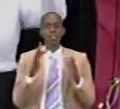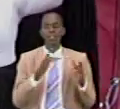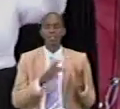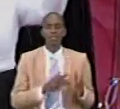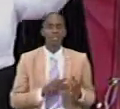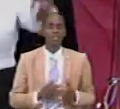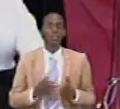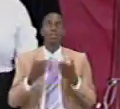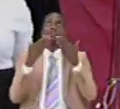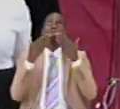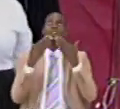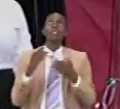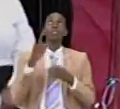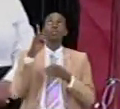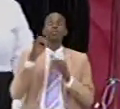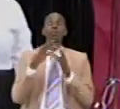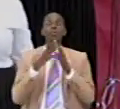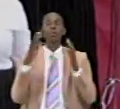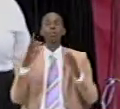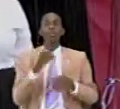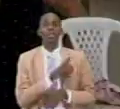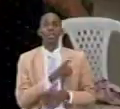thank you